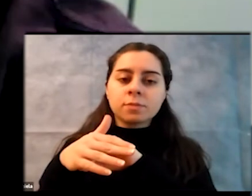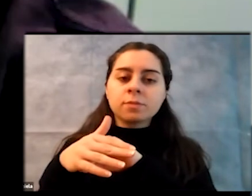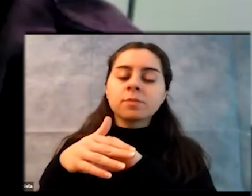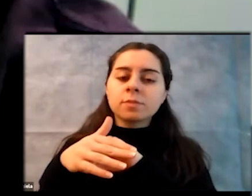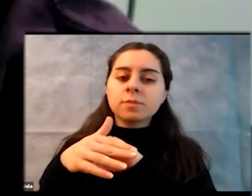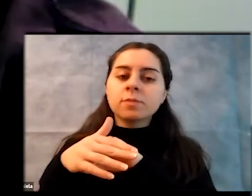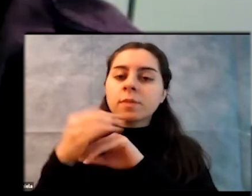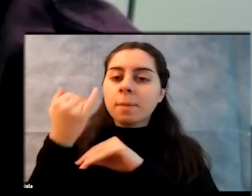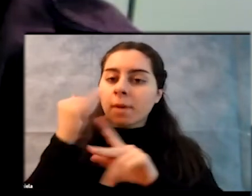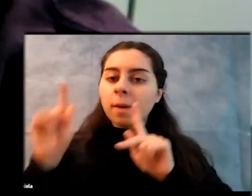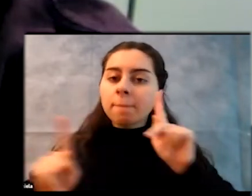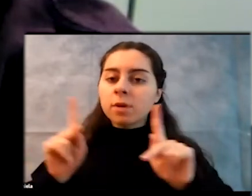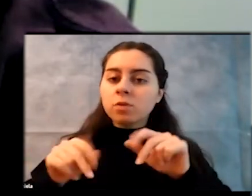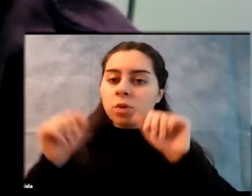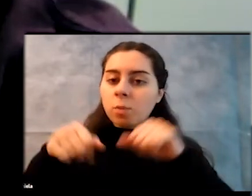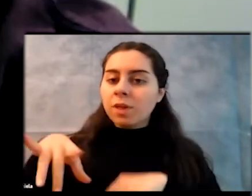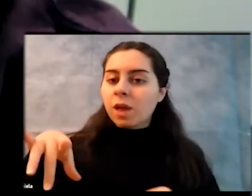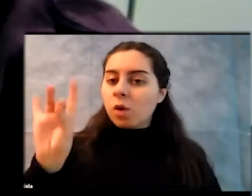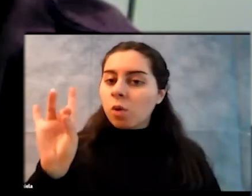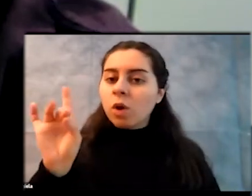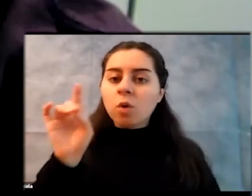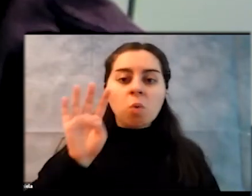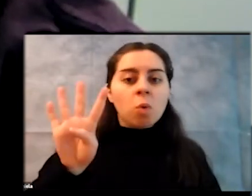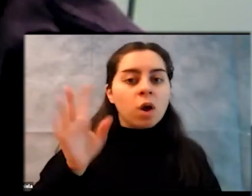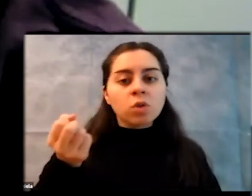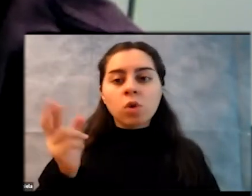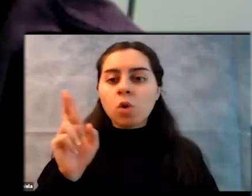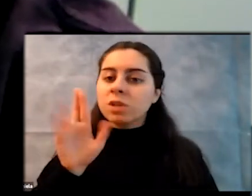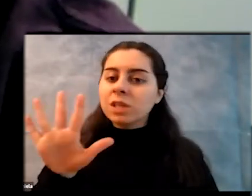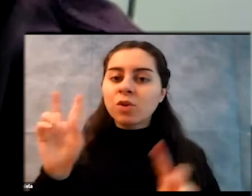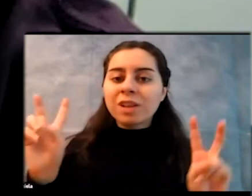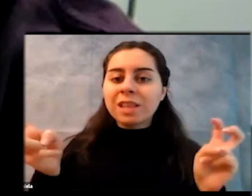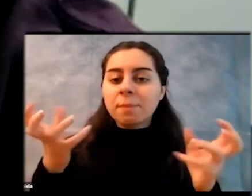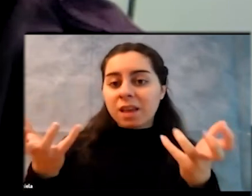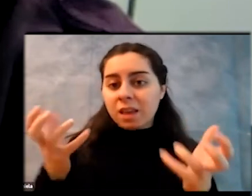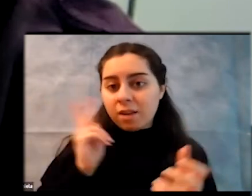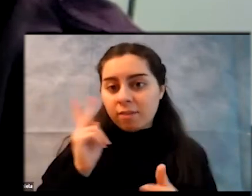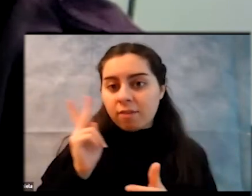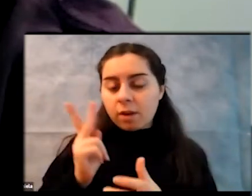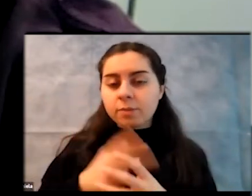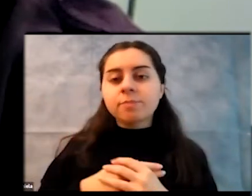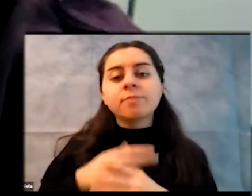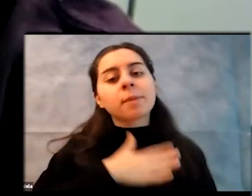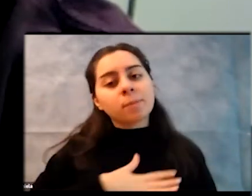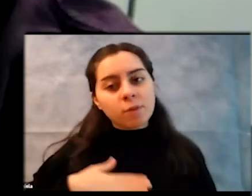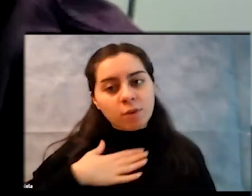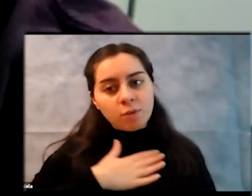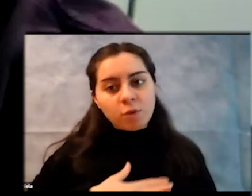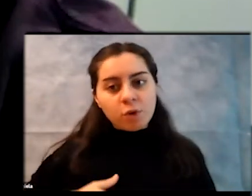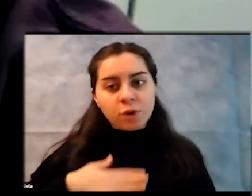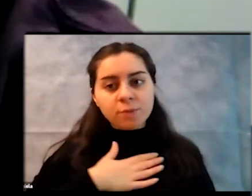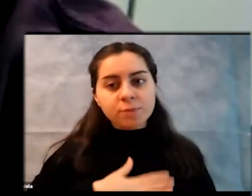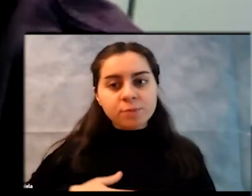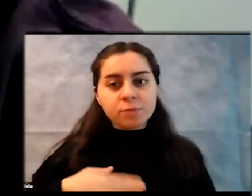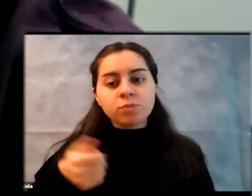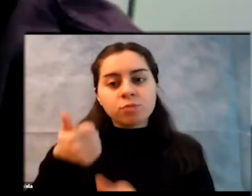where people can select from one of 4 or 5 topics that they'd like to see covered. So please make sure that you